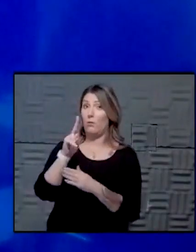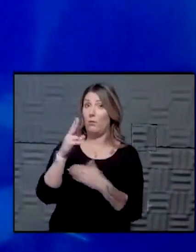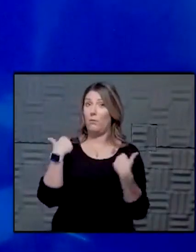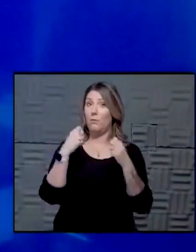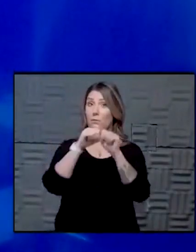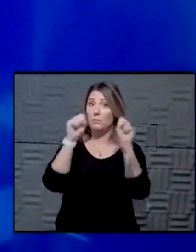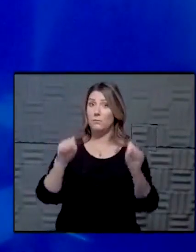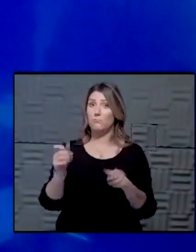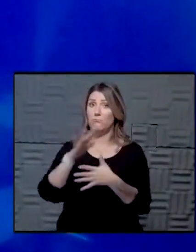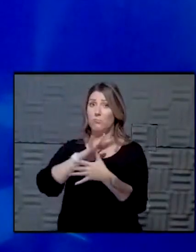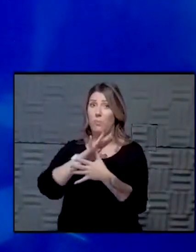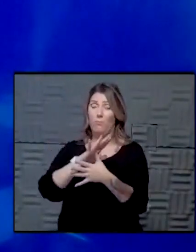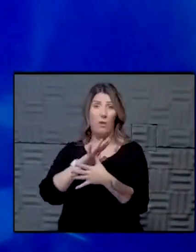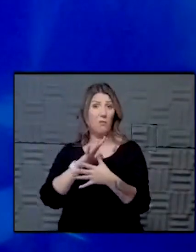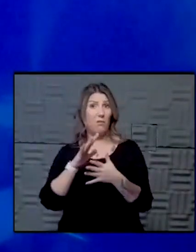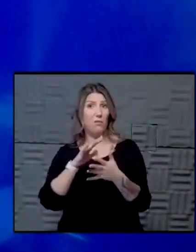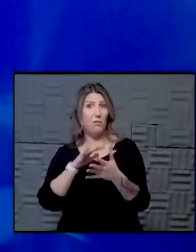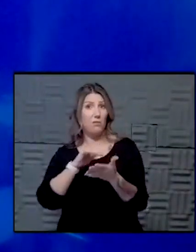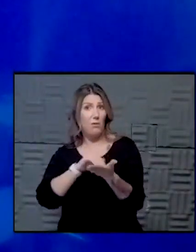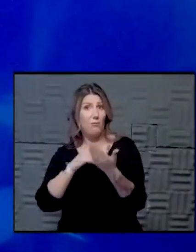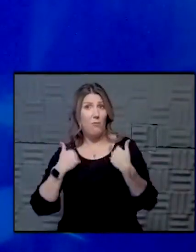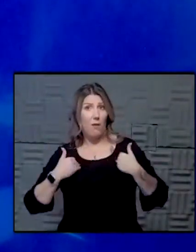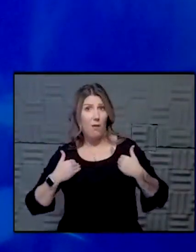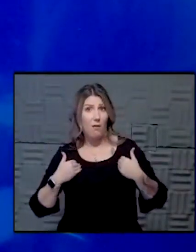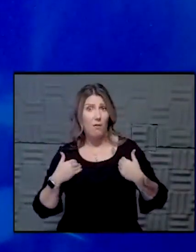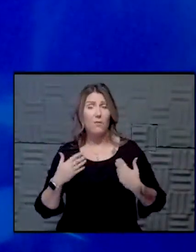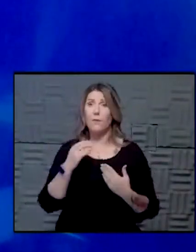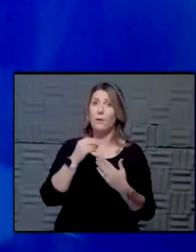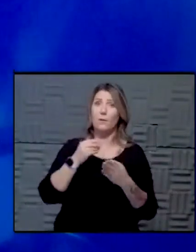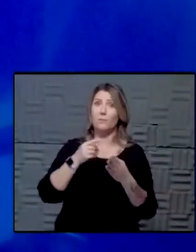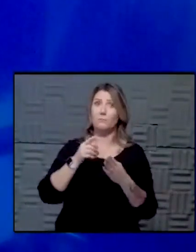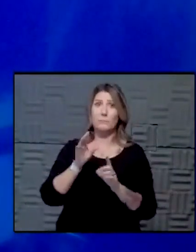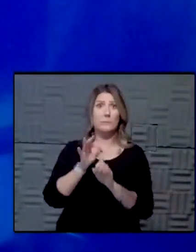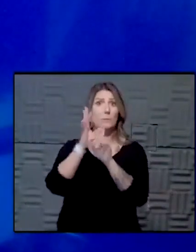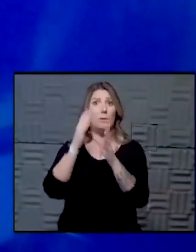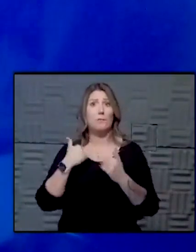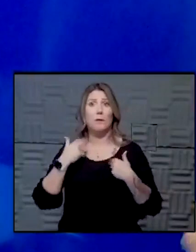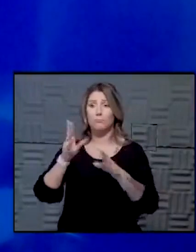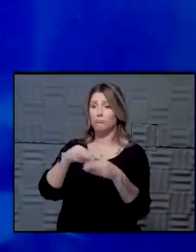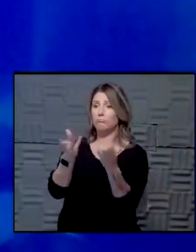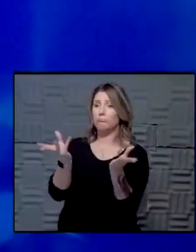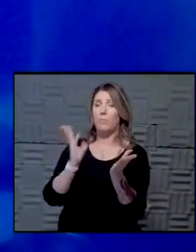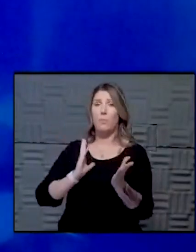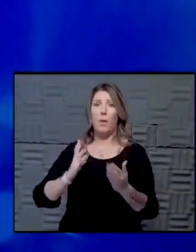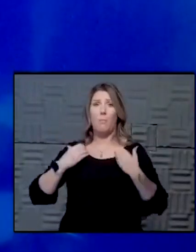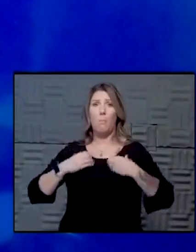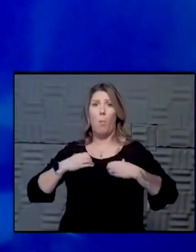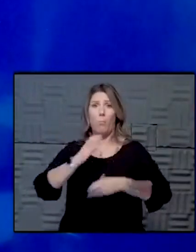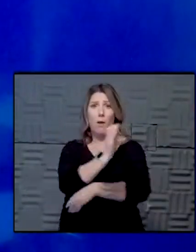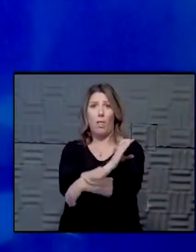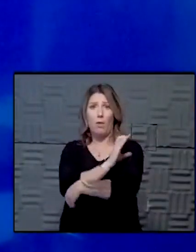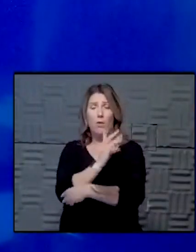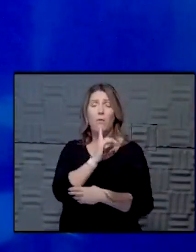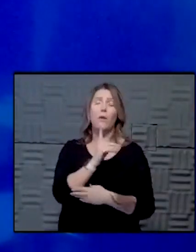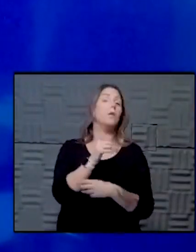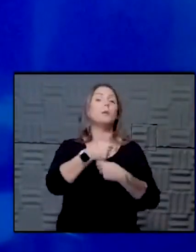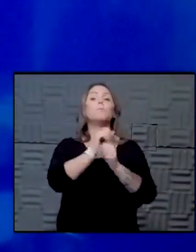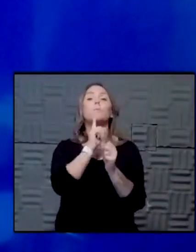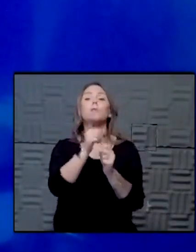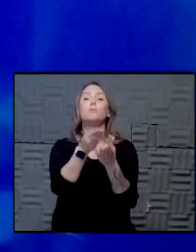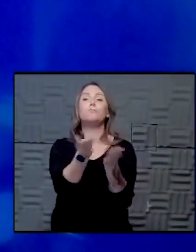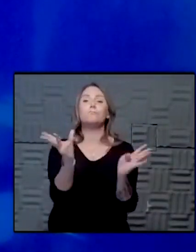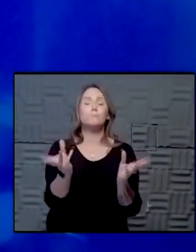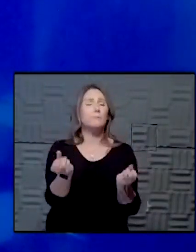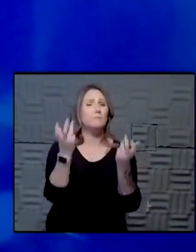System, primary care physicians have the vaccine. Yeah. Actually, some of the specialty care, I give it in my pulmonary clinic as well, and we try to make sure we give as many as we